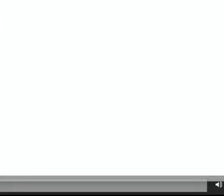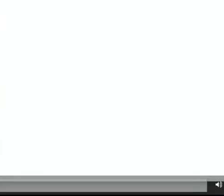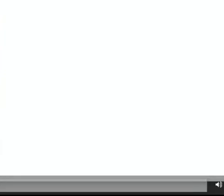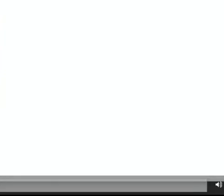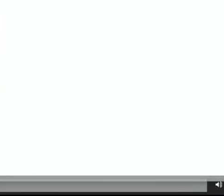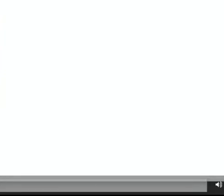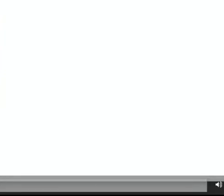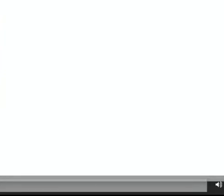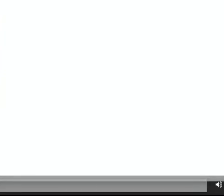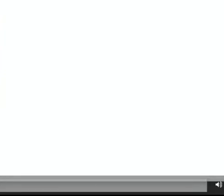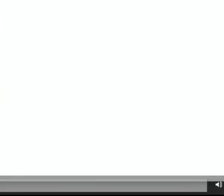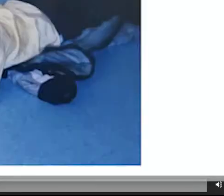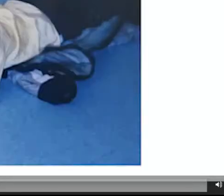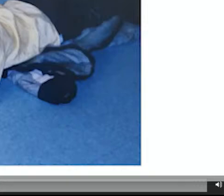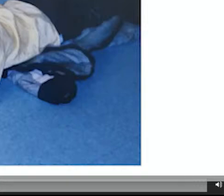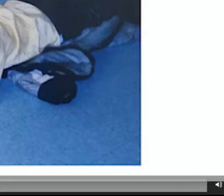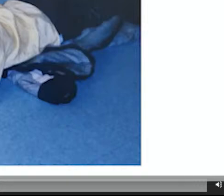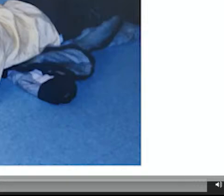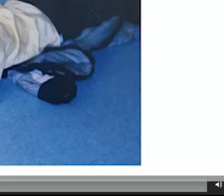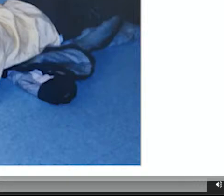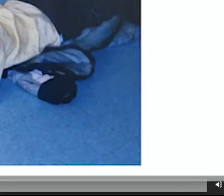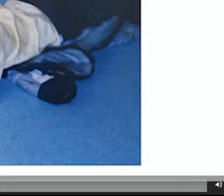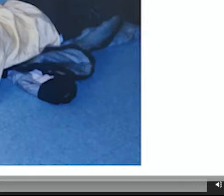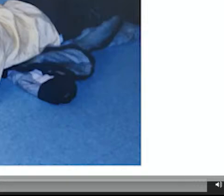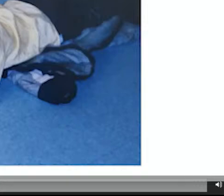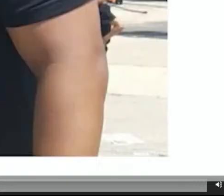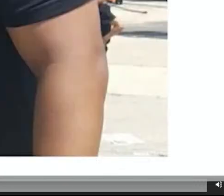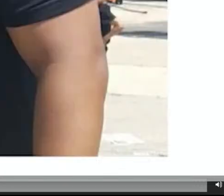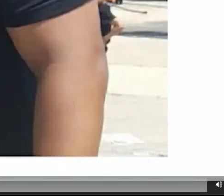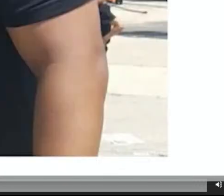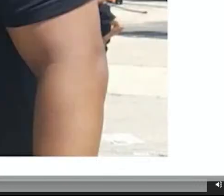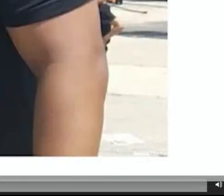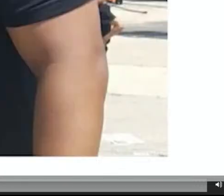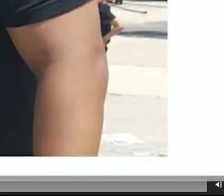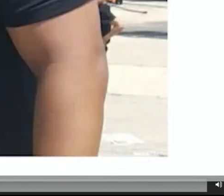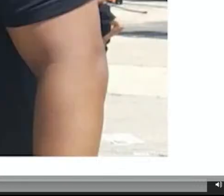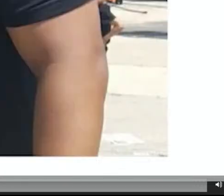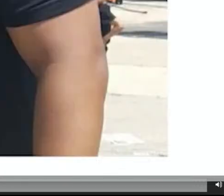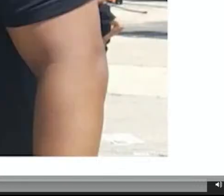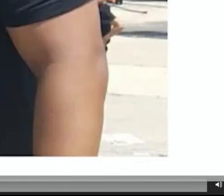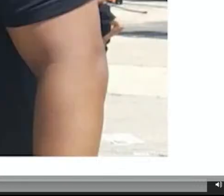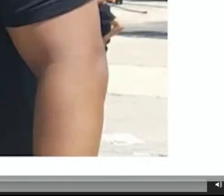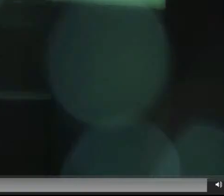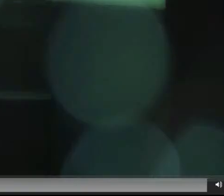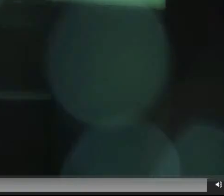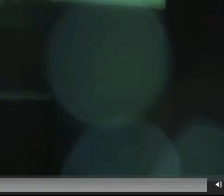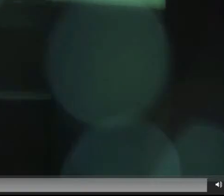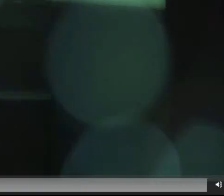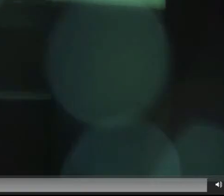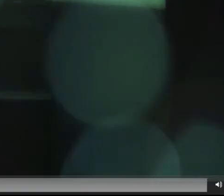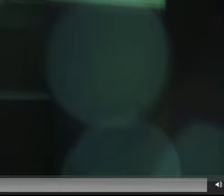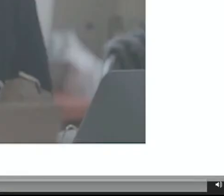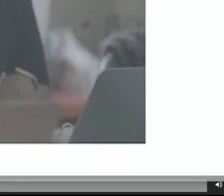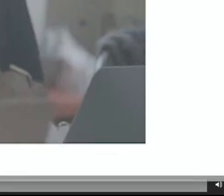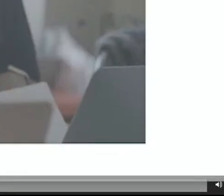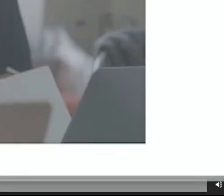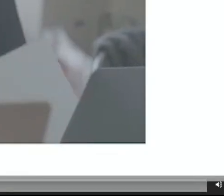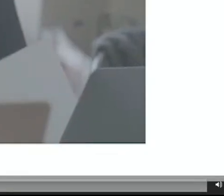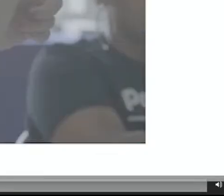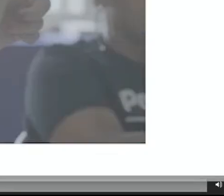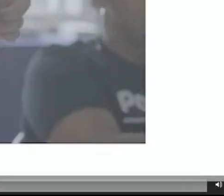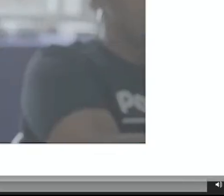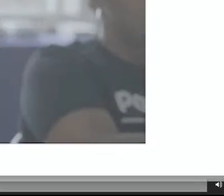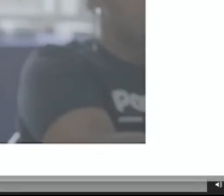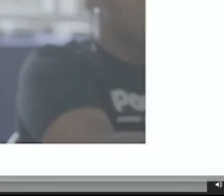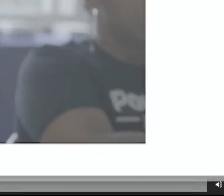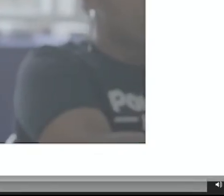could use the music as a springboard to do the work that I wanted to do in education, in the community. It forced